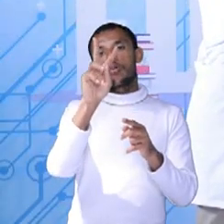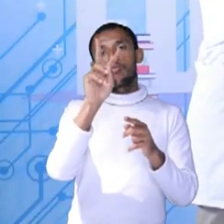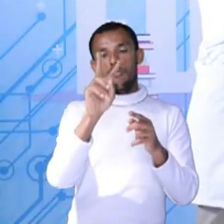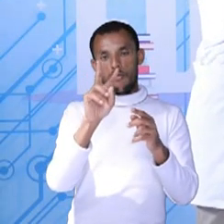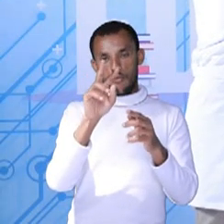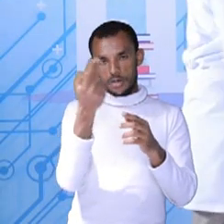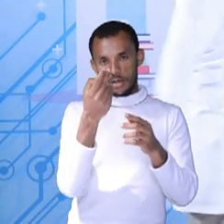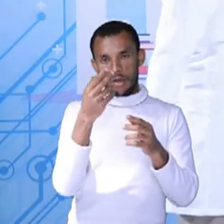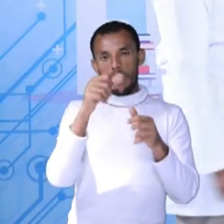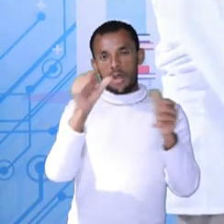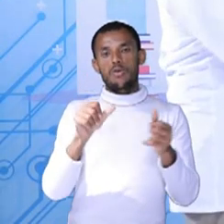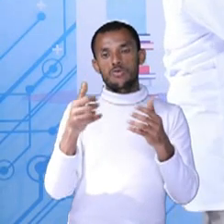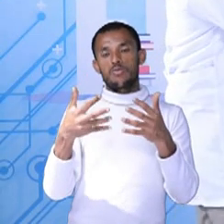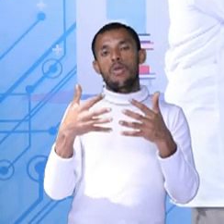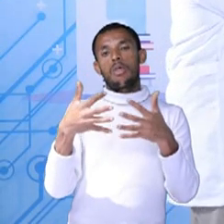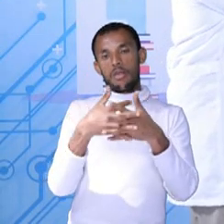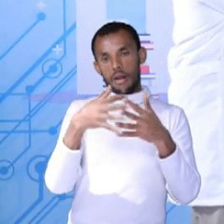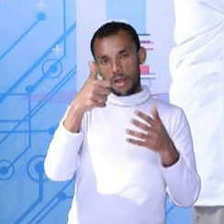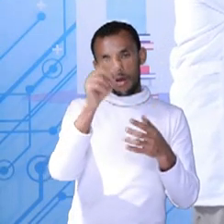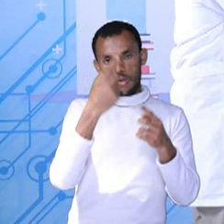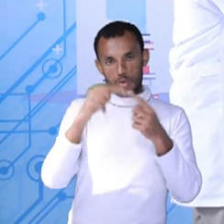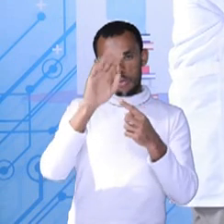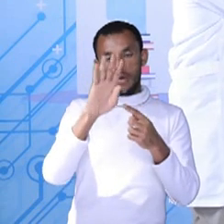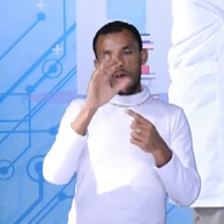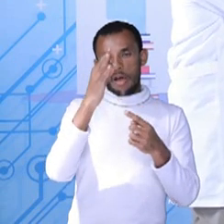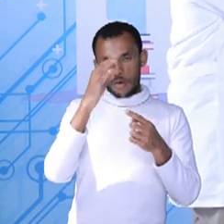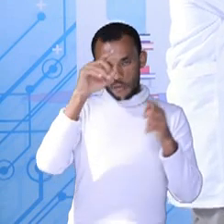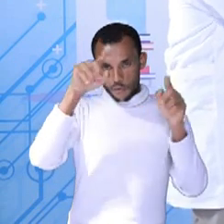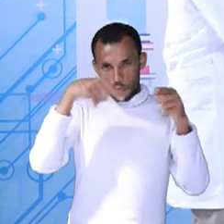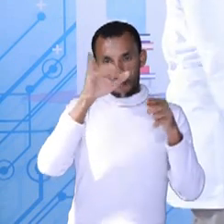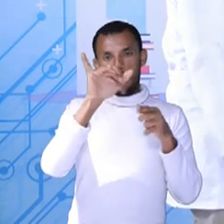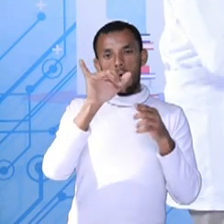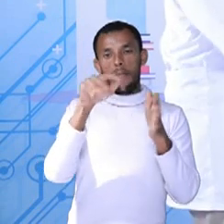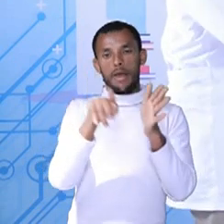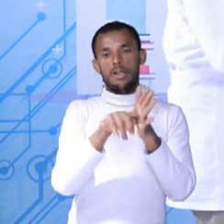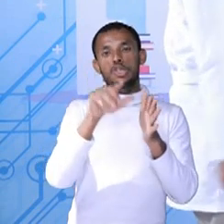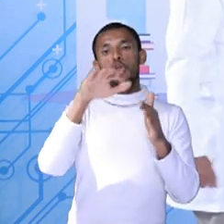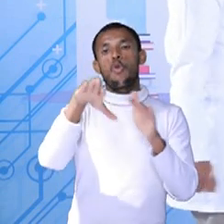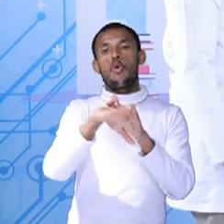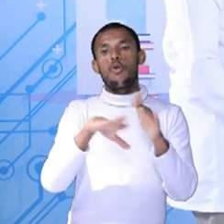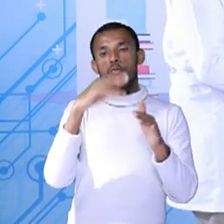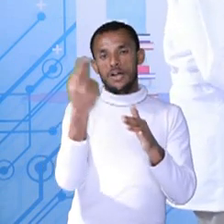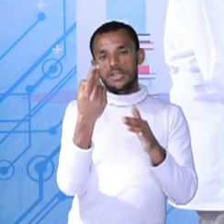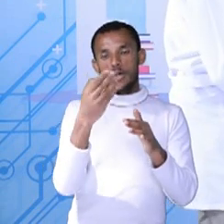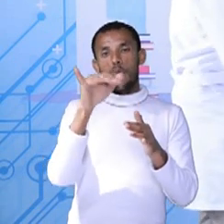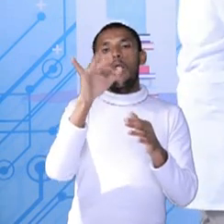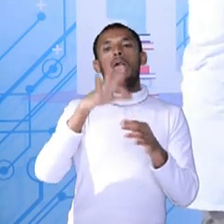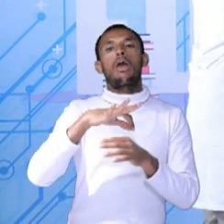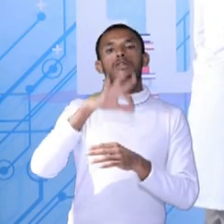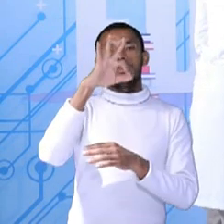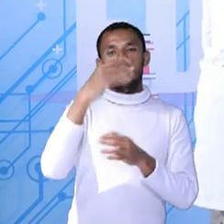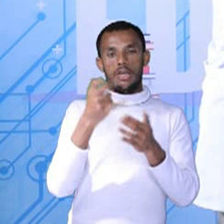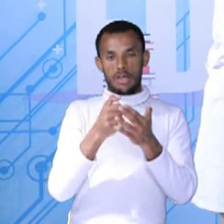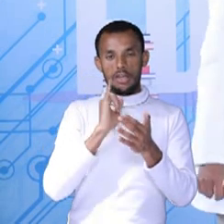the area is equal to the integral from a to b of f of y minus the upper function minus the lower function when it's in along y-axis.